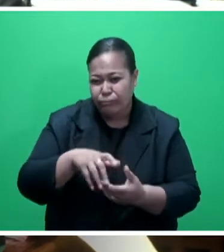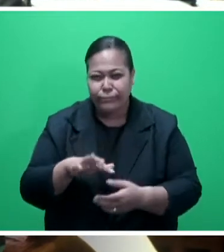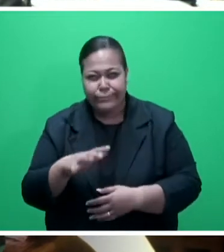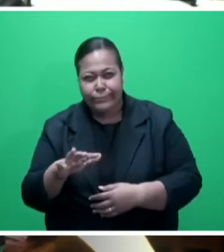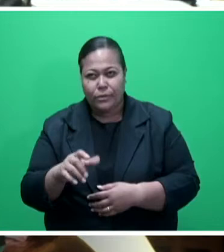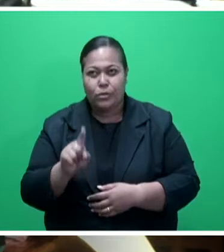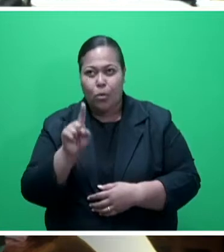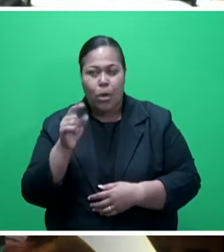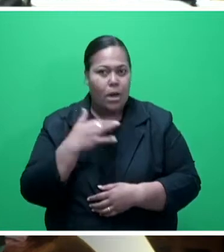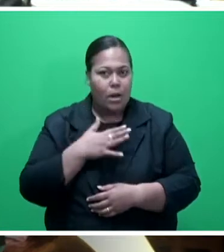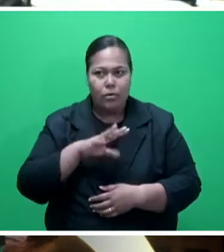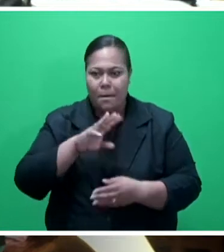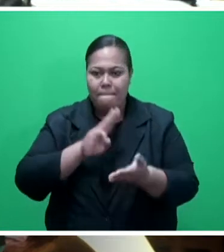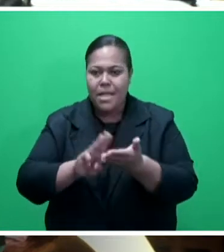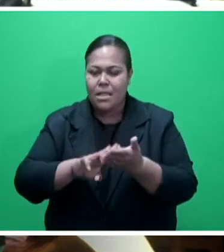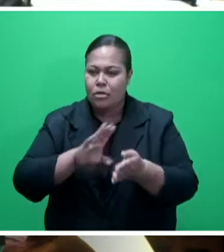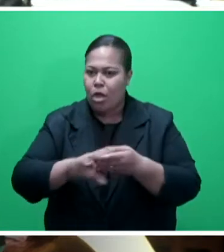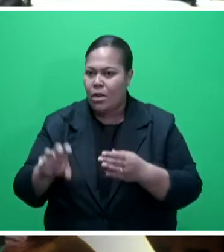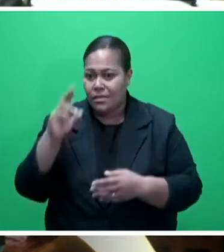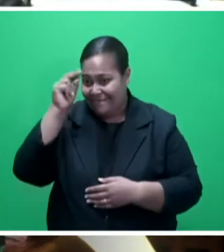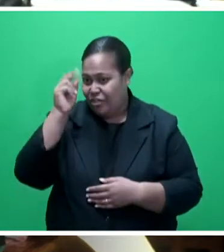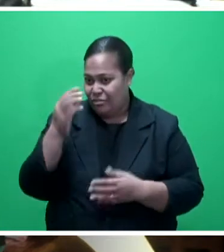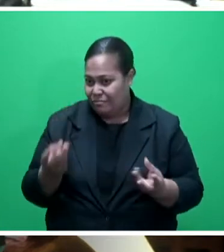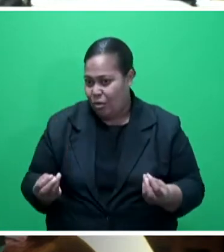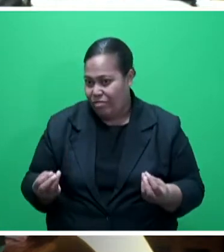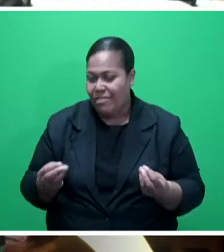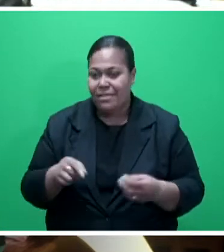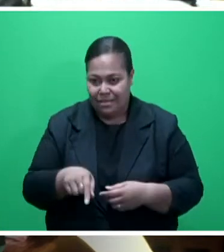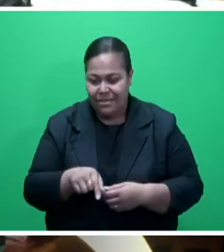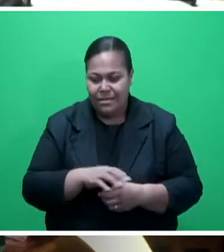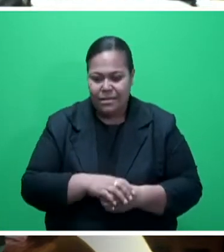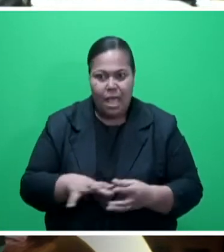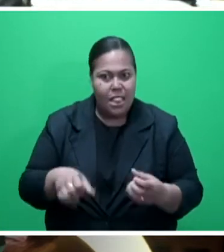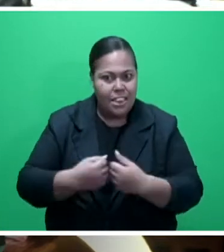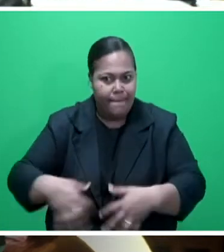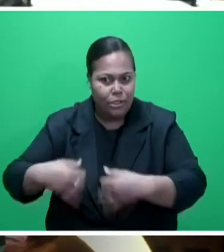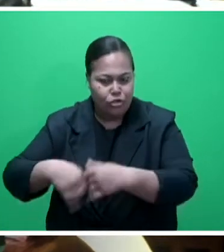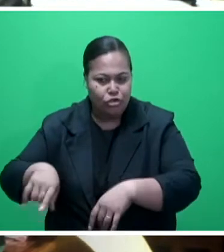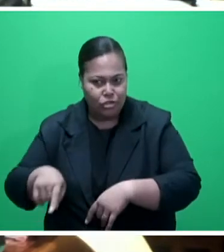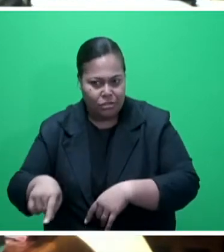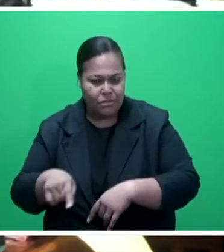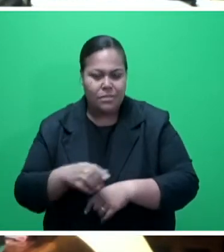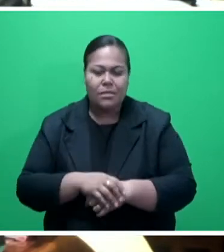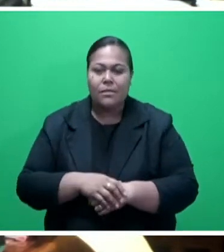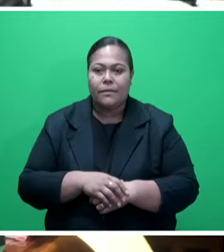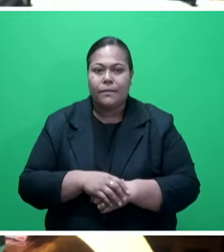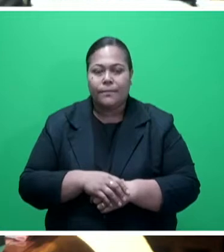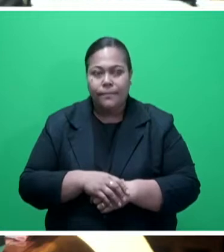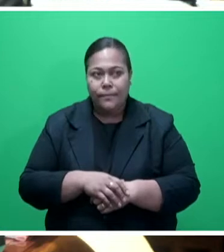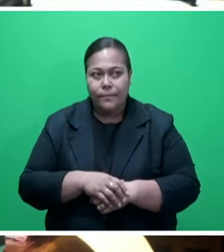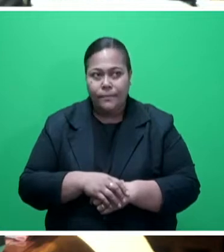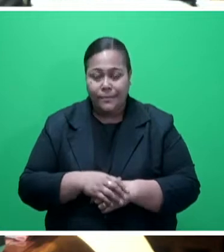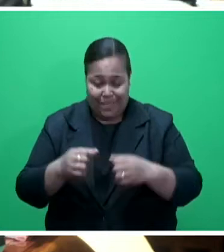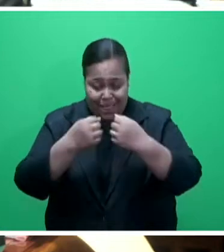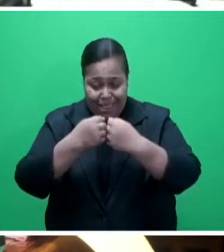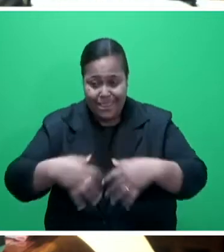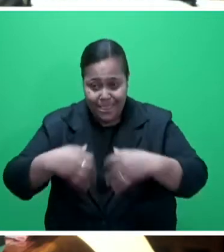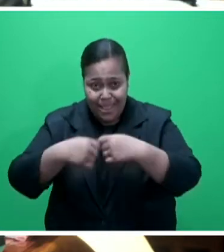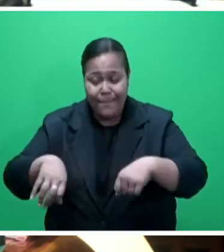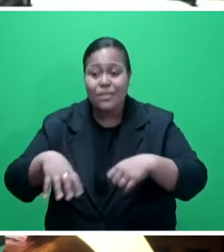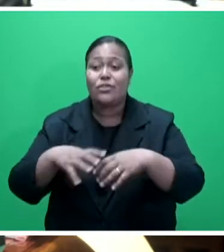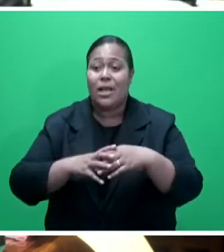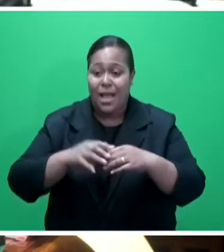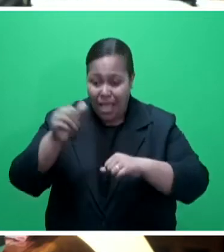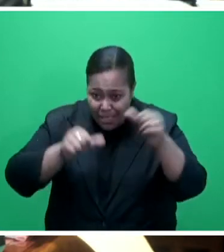million Fiji, based on the government coordinated detailed damage assessments or DDA exercise that was carried out